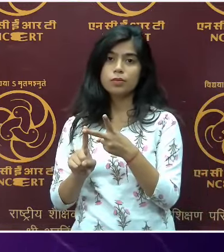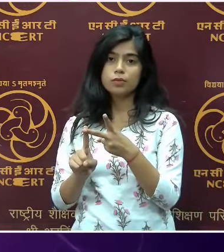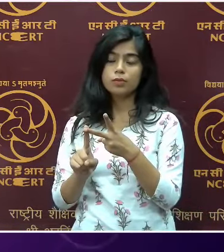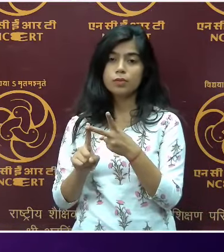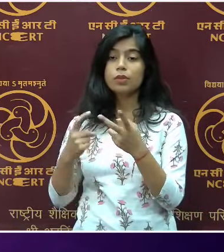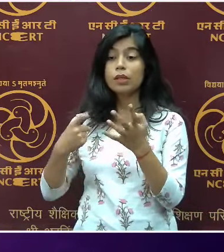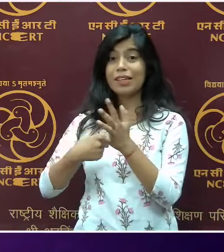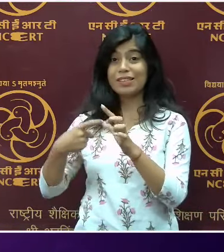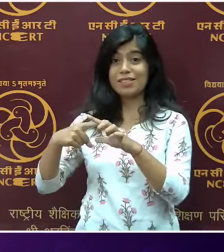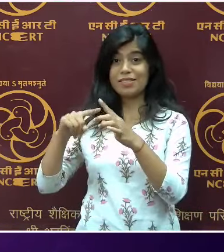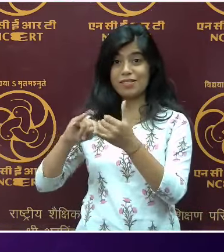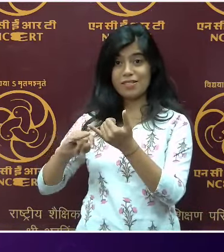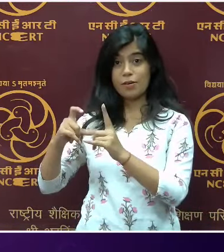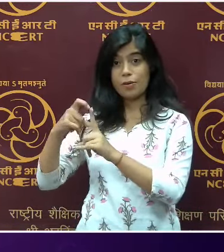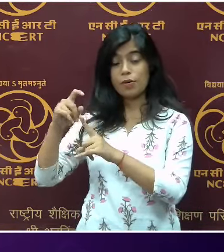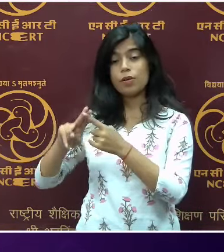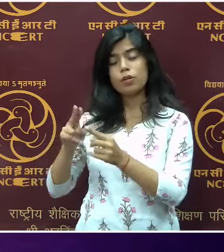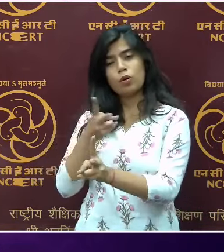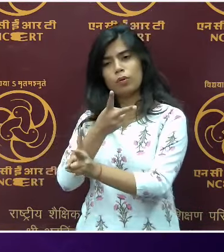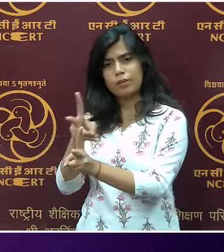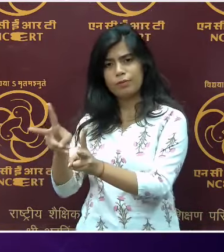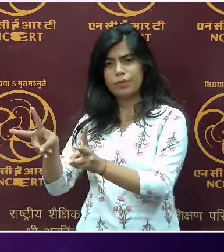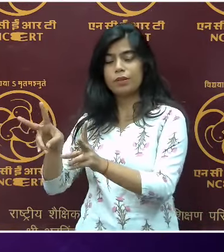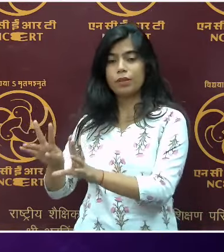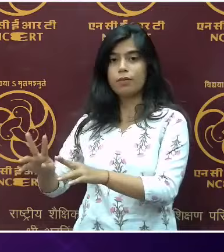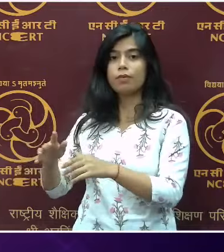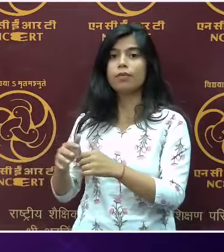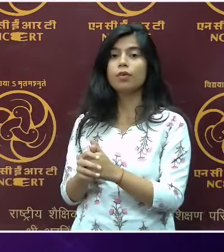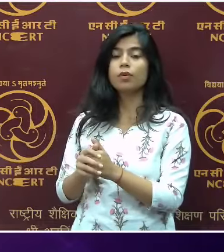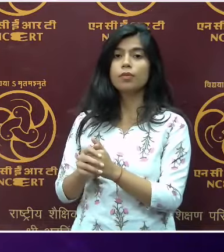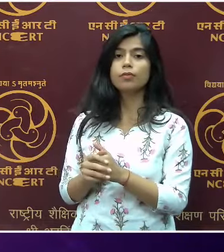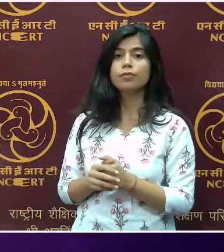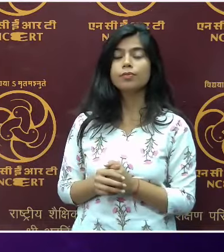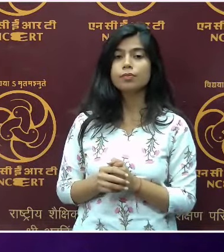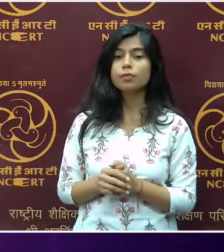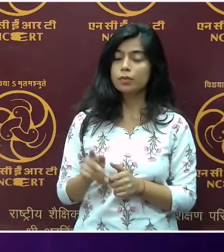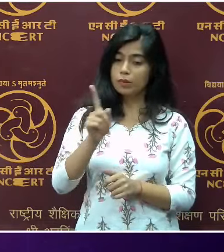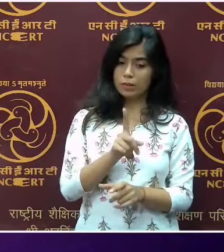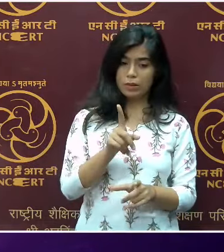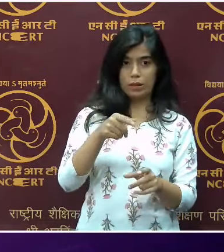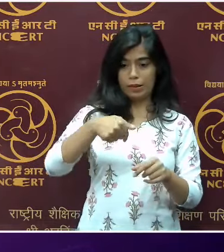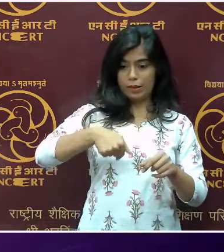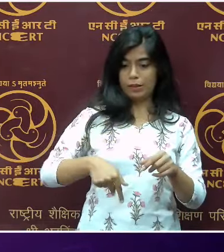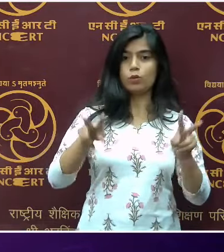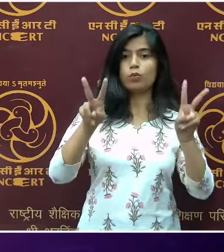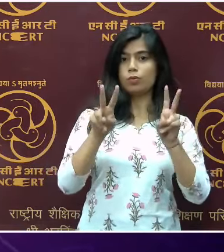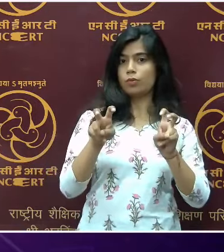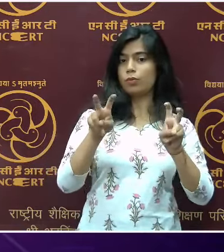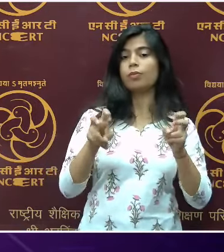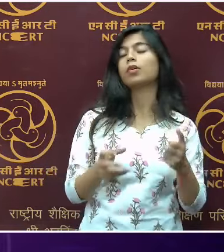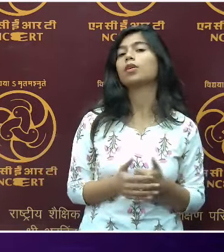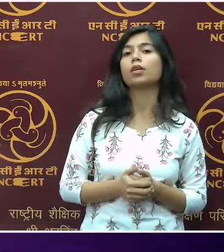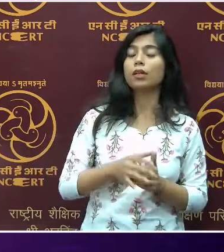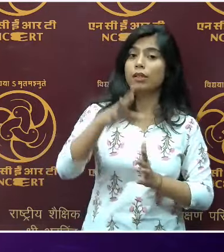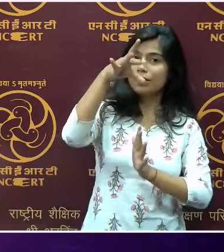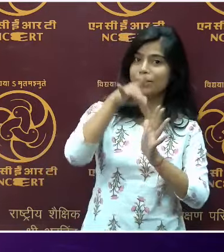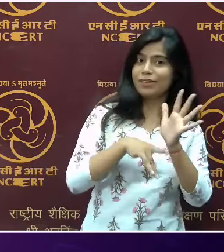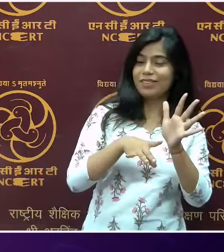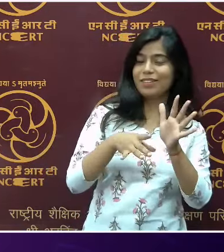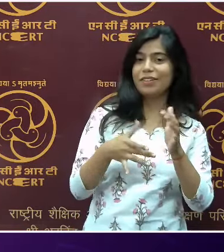resistance and various factors affecting resistance. So, in this session, we are going to just deal with